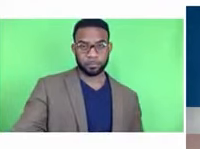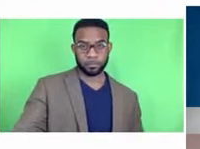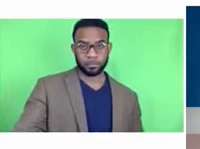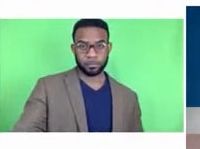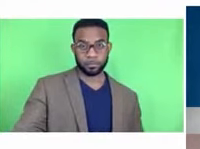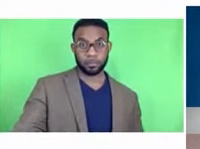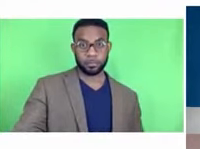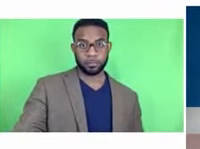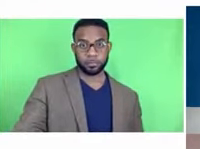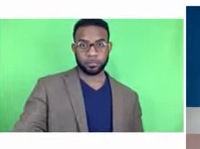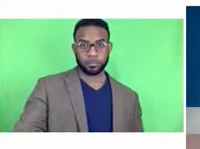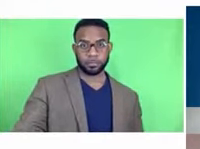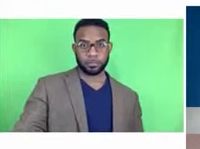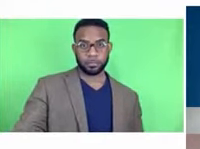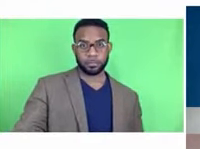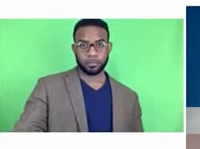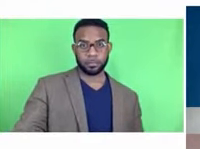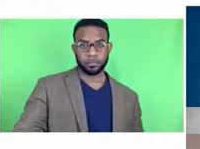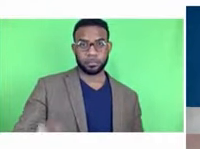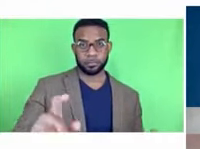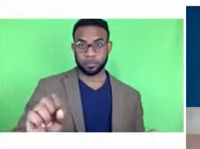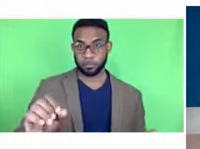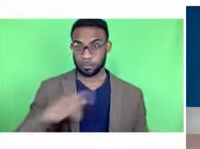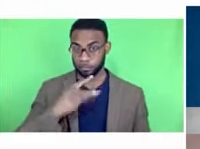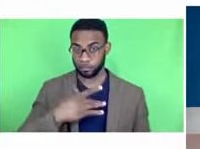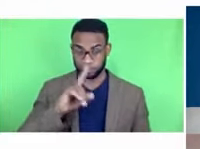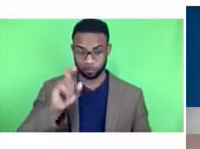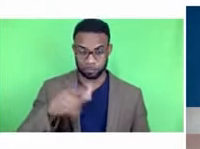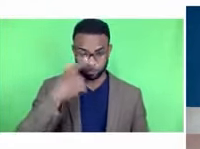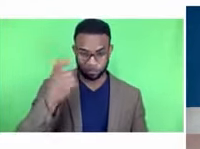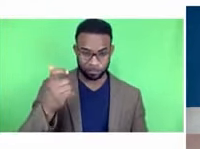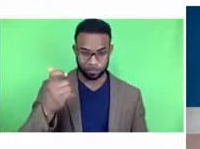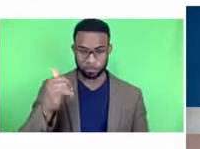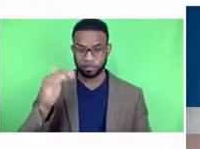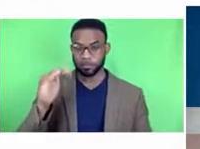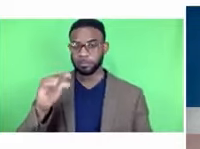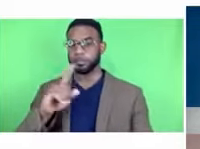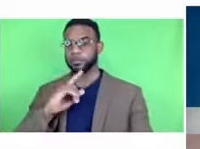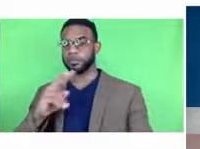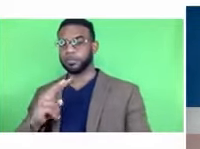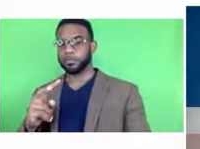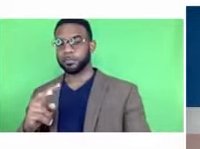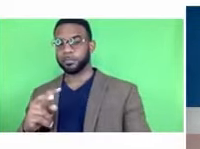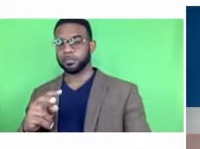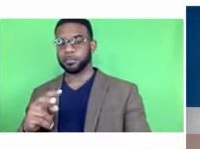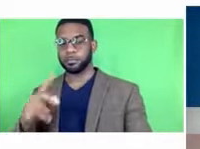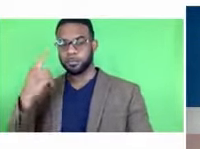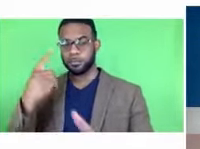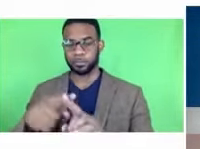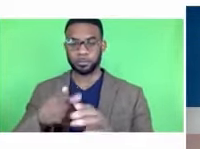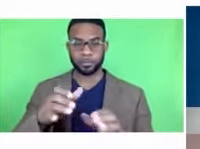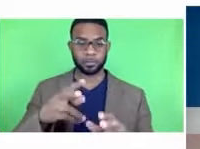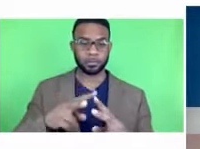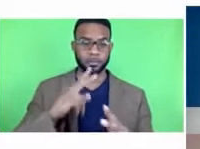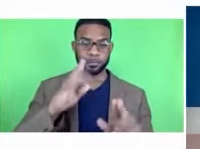Okay. So I really like this question because I'm hoping it's going to be very positive and a lot of really